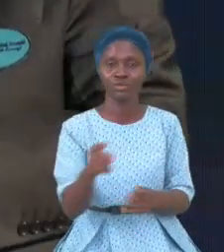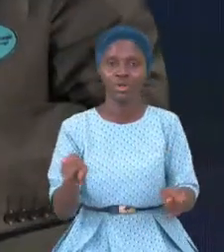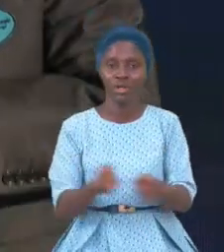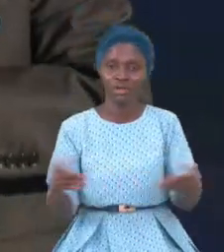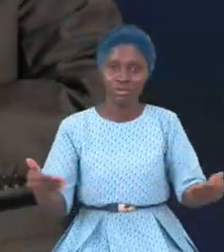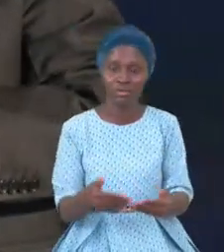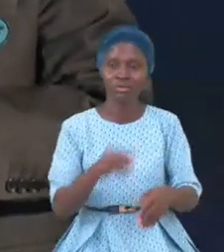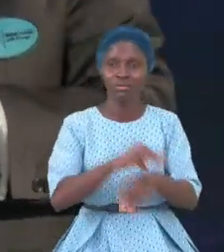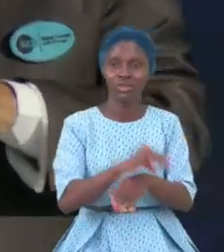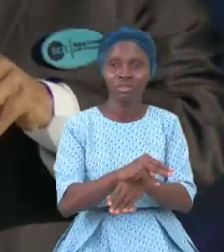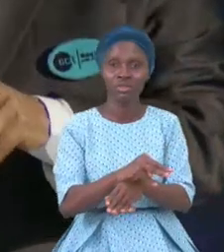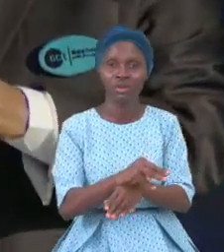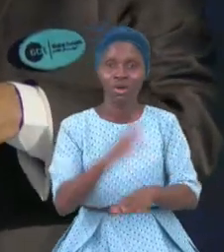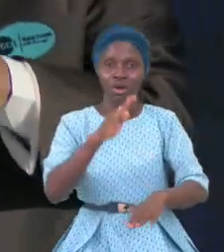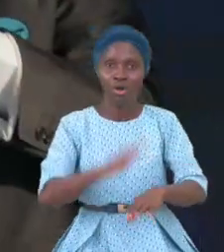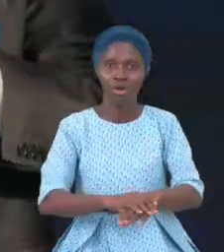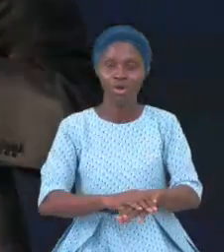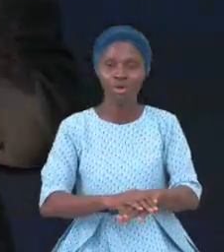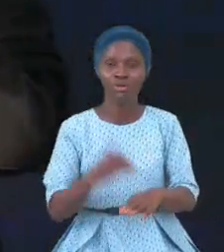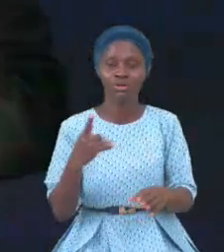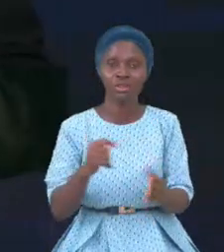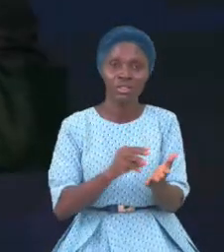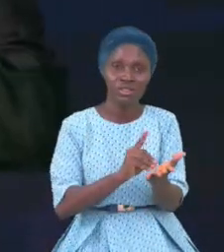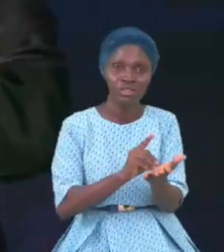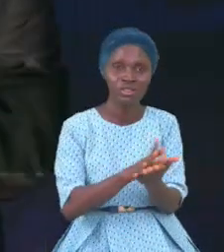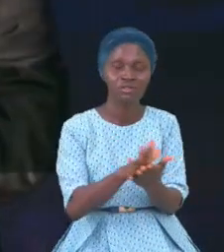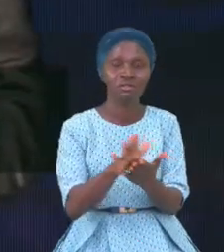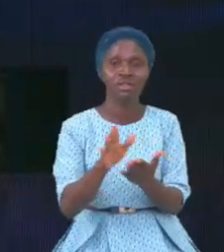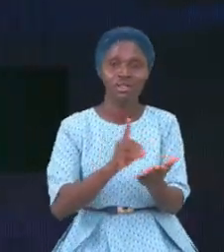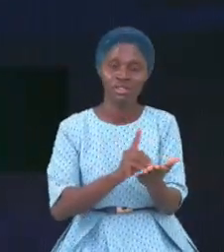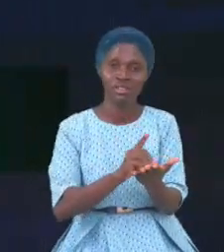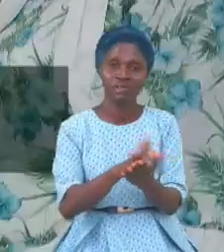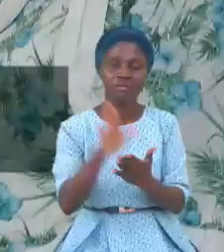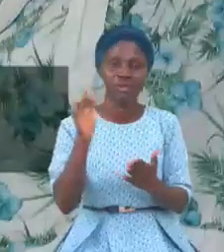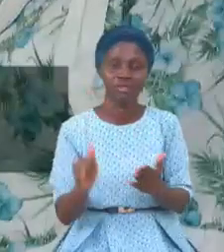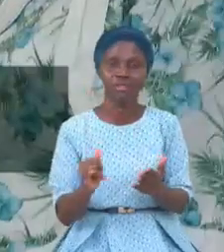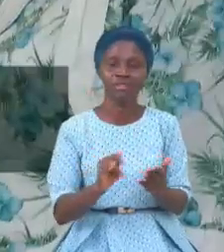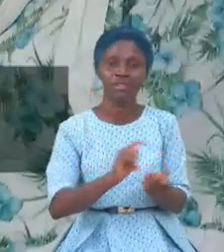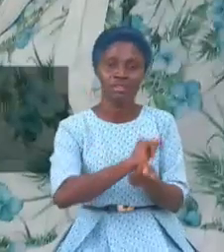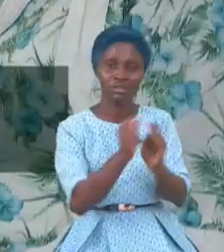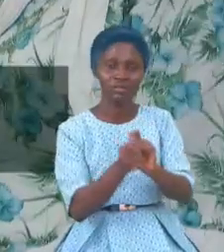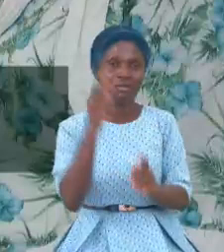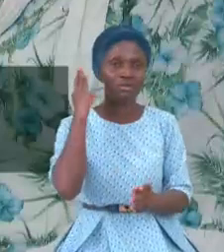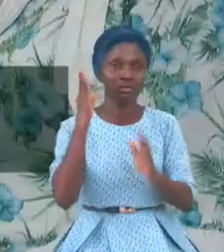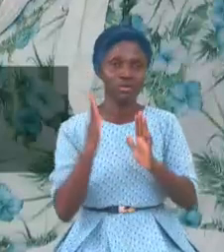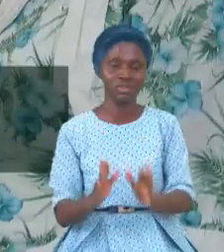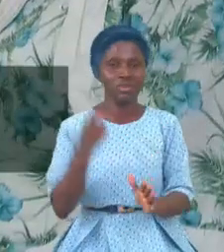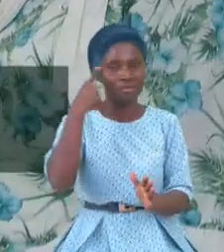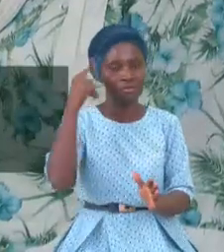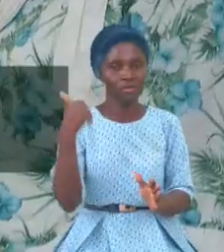talking on the divinely transformed minister for a triumphant ministry, a